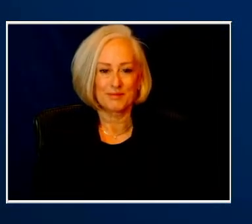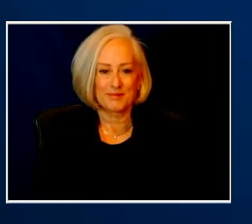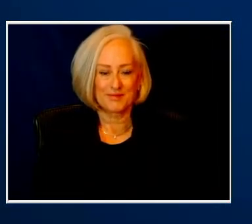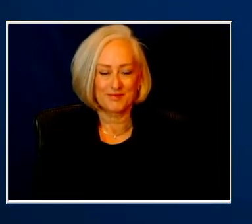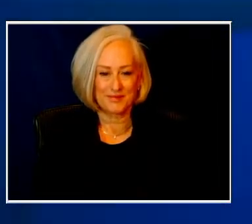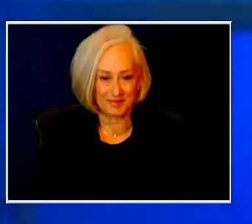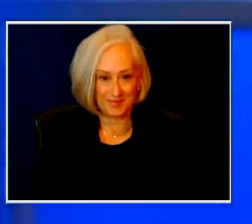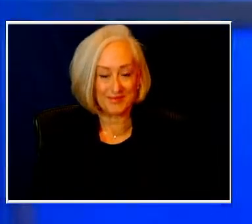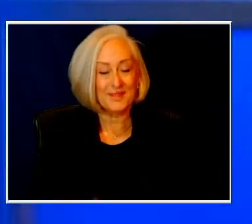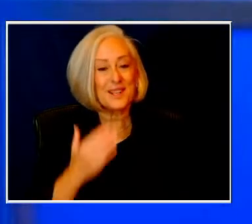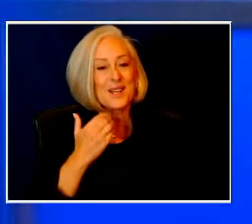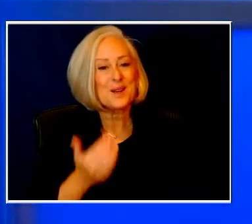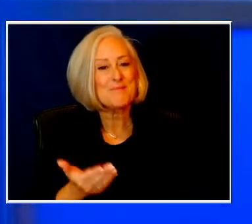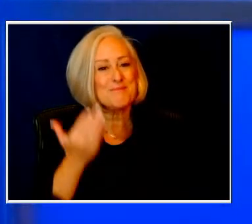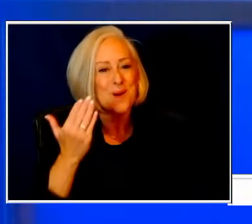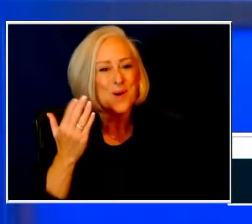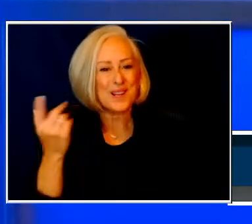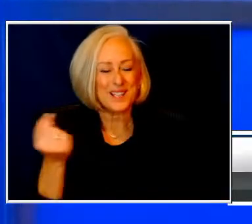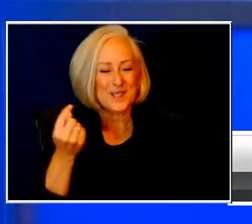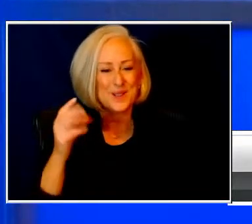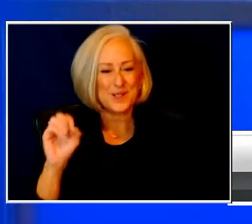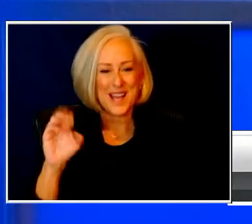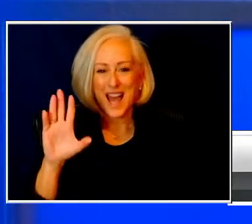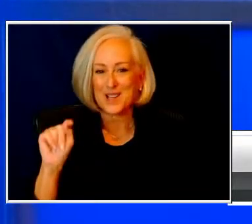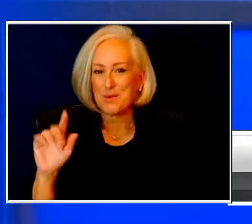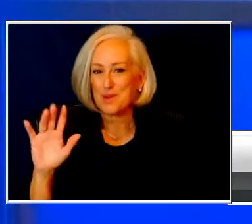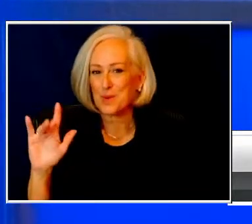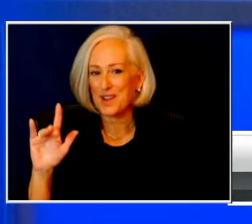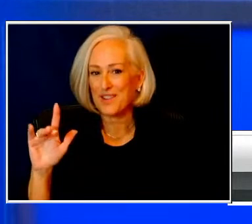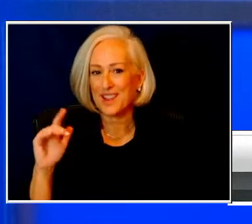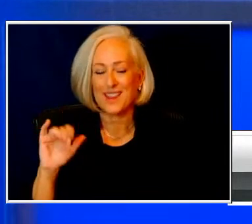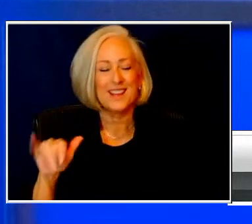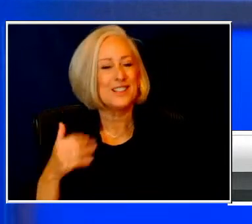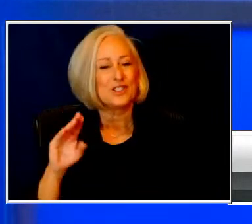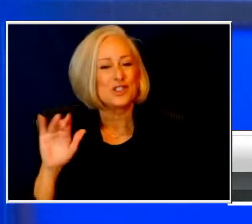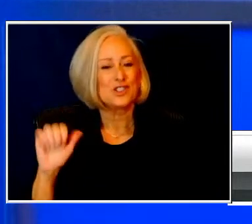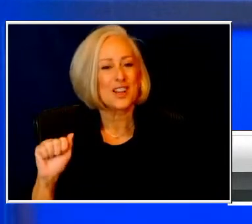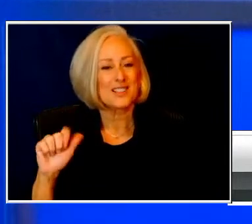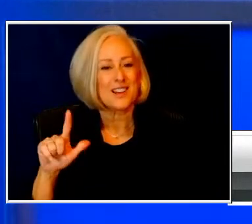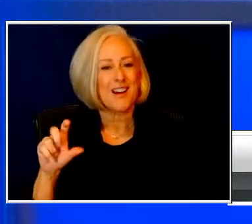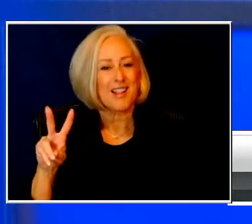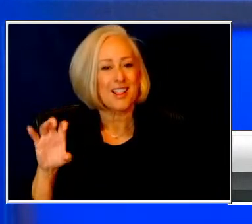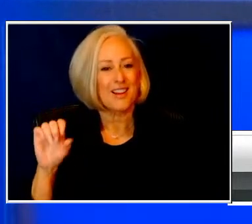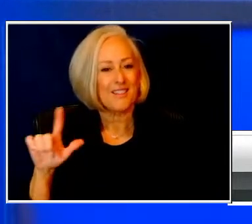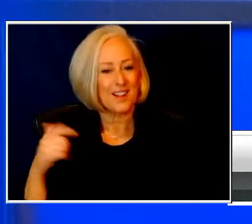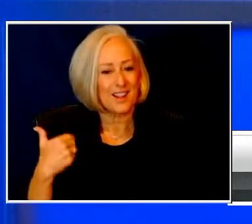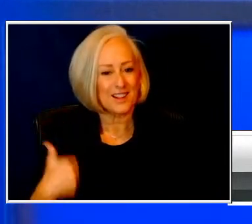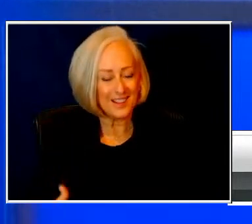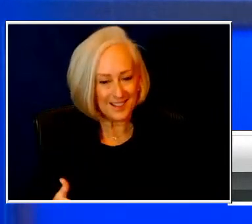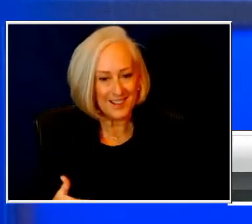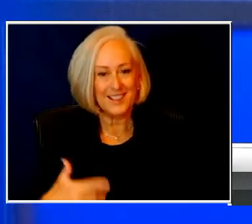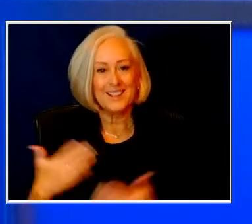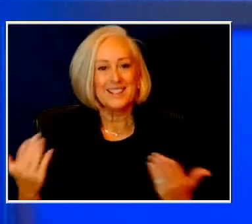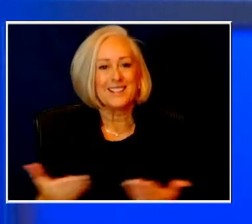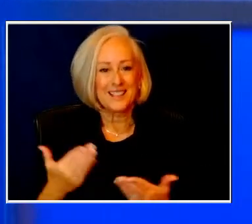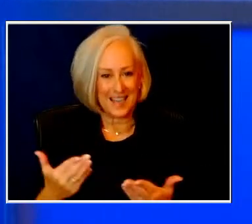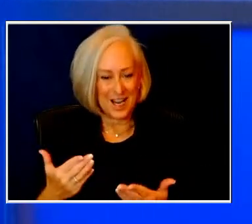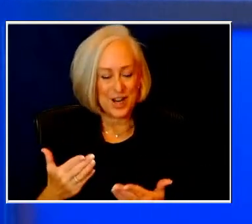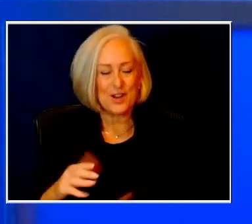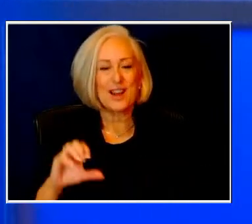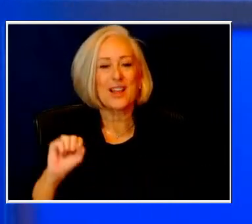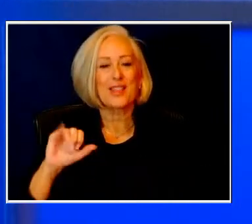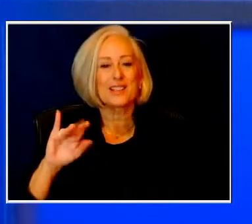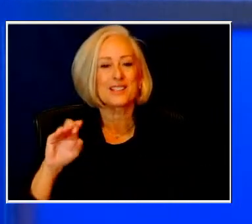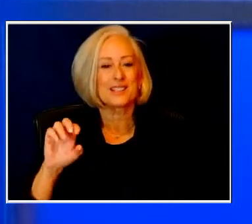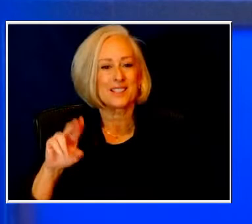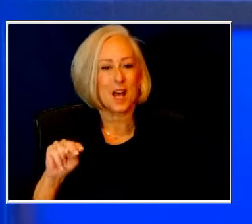And good morning. It is Tuesday, October 25th. I'm Jessica Lovell. We are live inside the Dulcie Simons Jr. Family Broadcast Studio this morning. Being